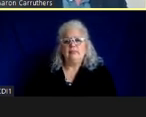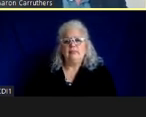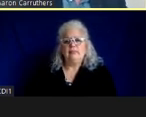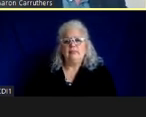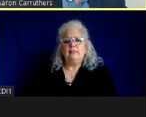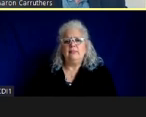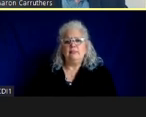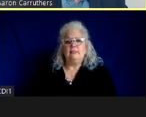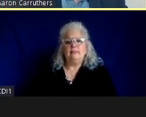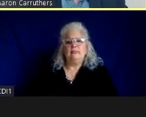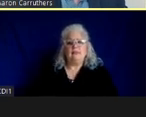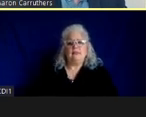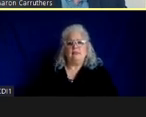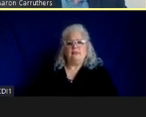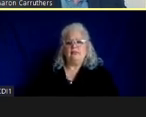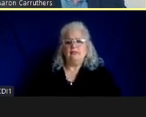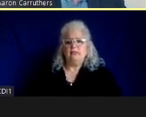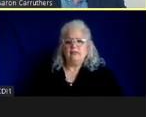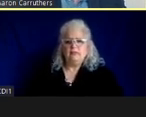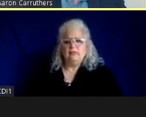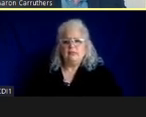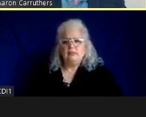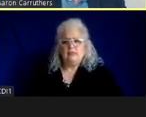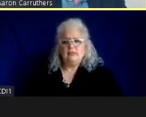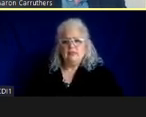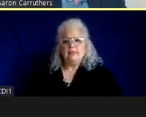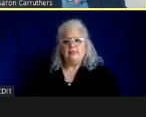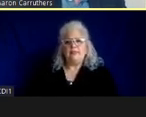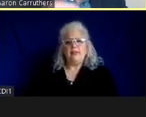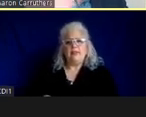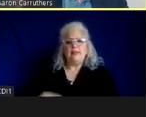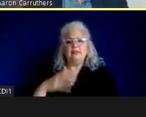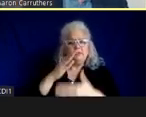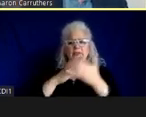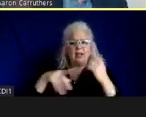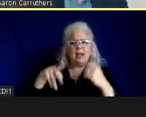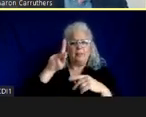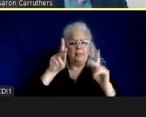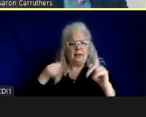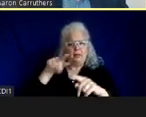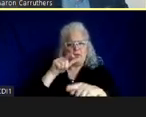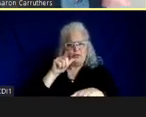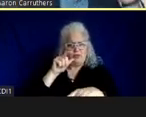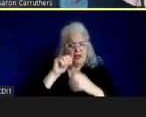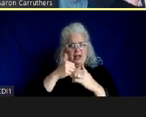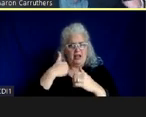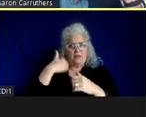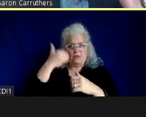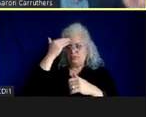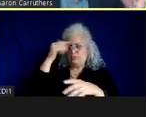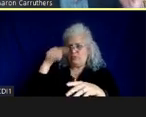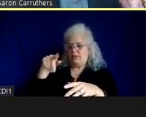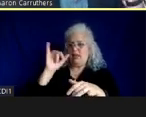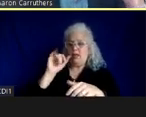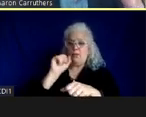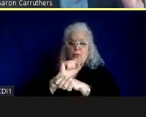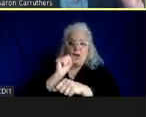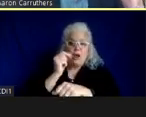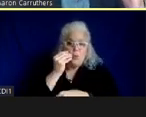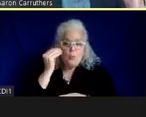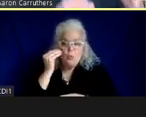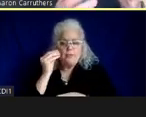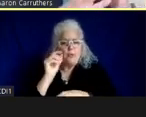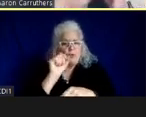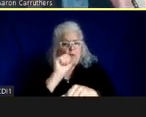who can't leave home? How do we get people with disabilities recognized and higher priority? If the people who are providing the care are